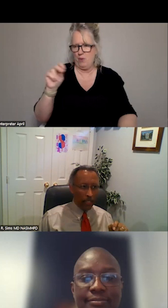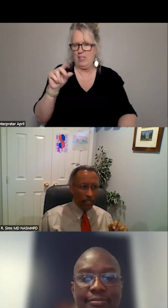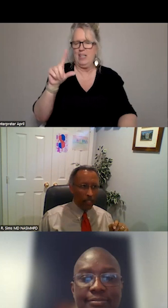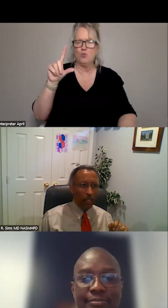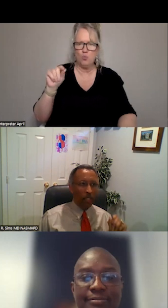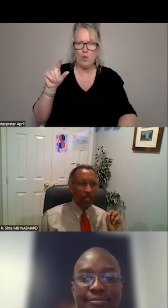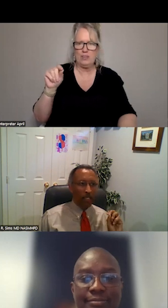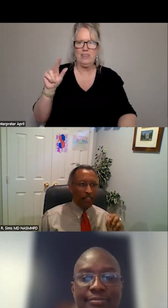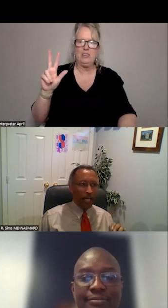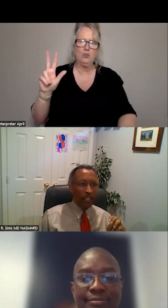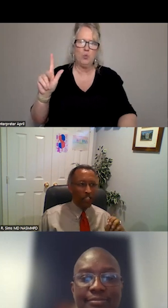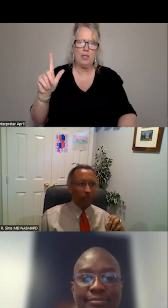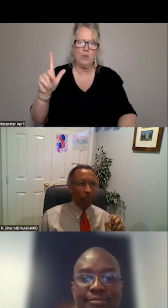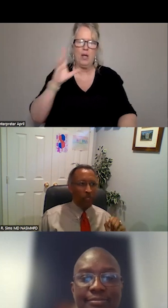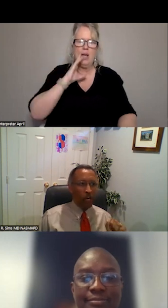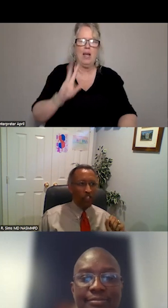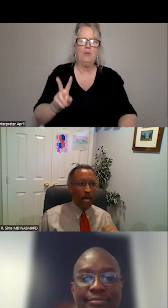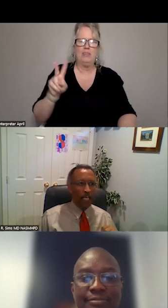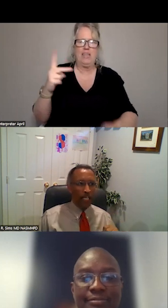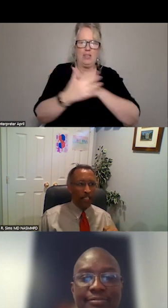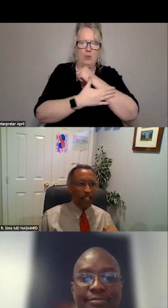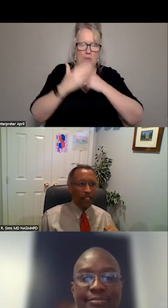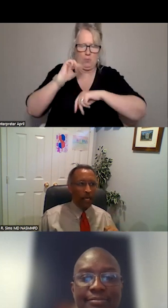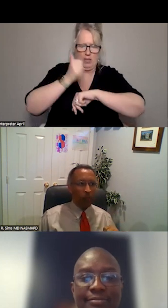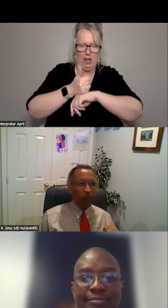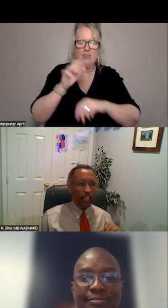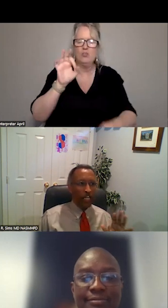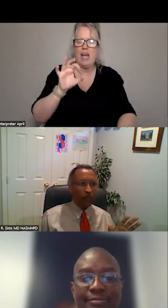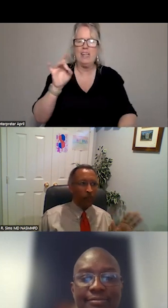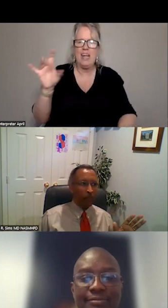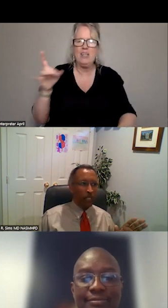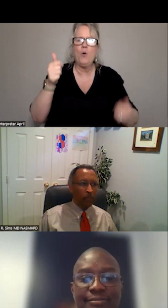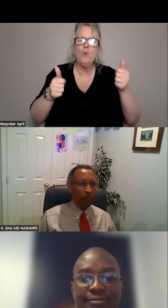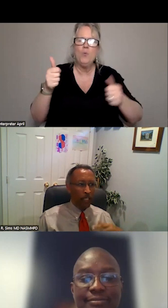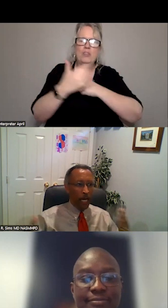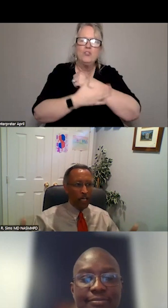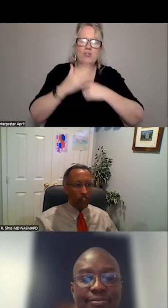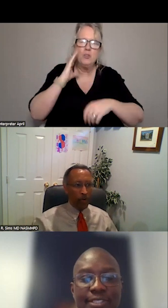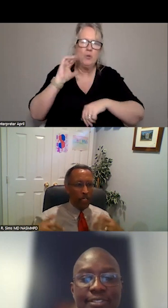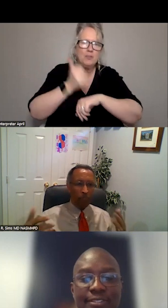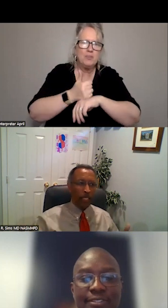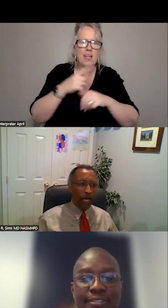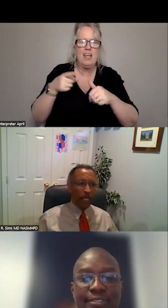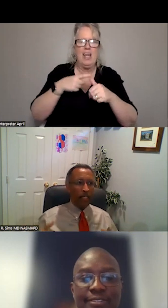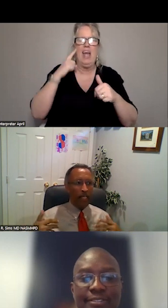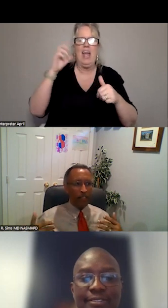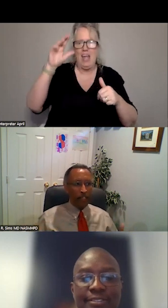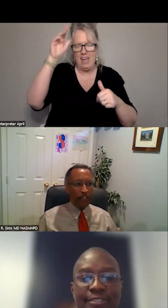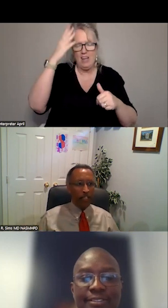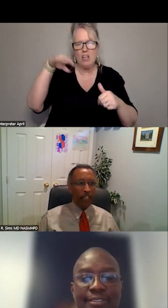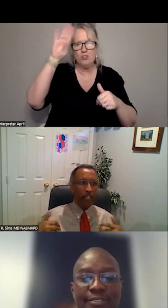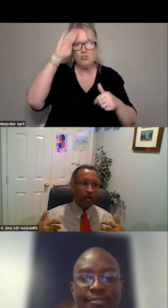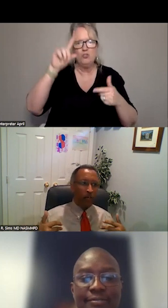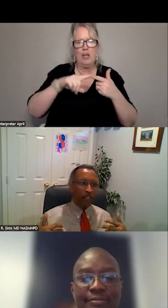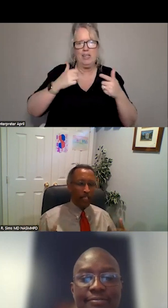2023, a second country will launch 988. And what country would it be? Would it be A, Australia, B, Canada, C,